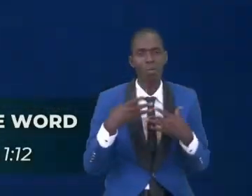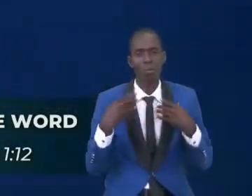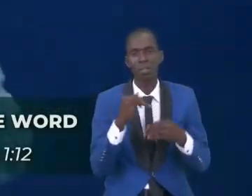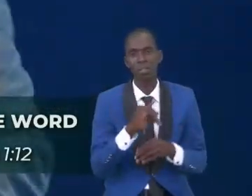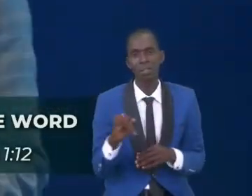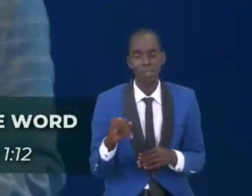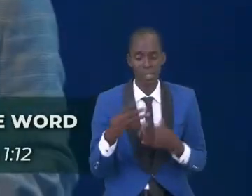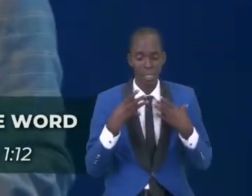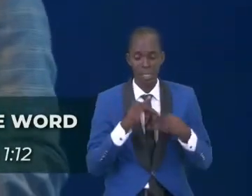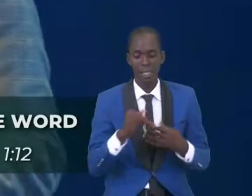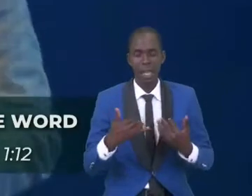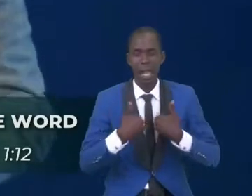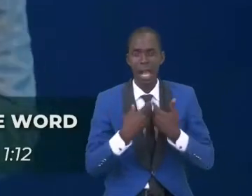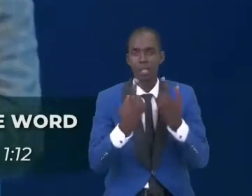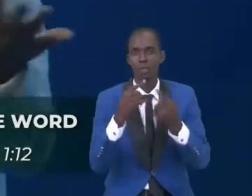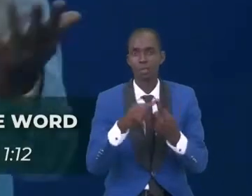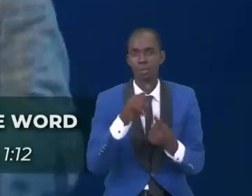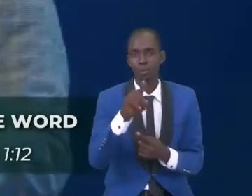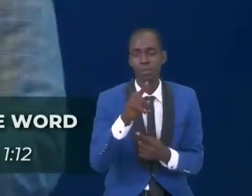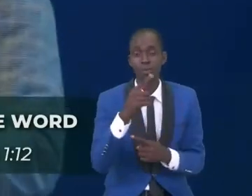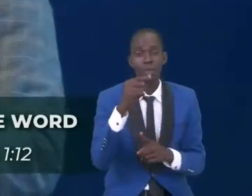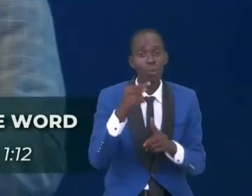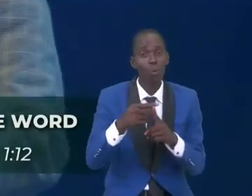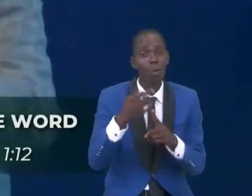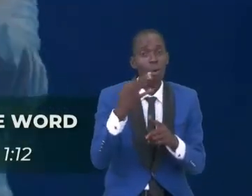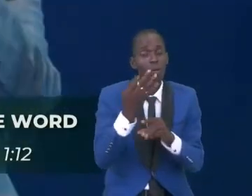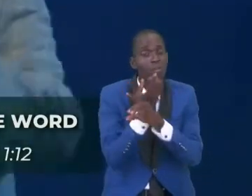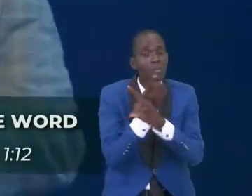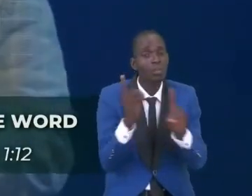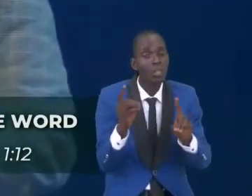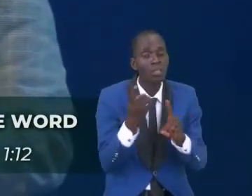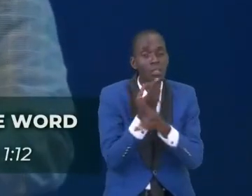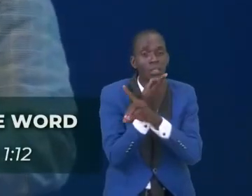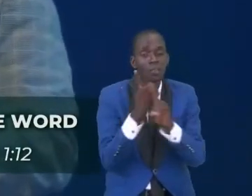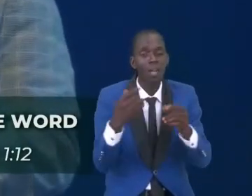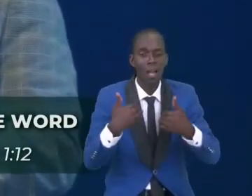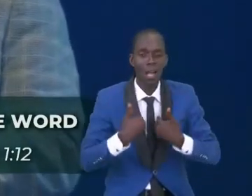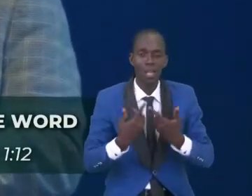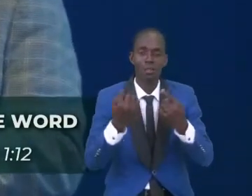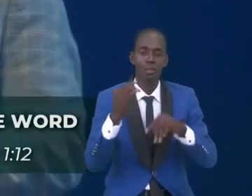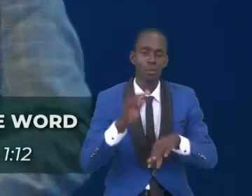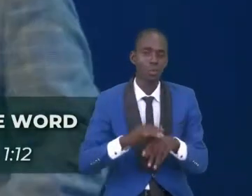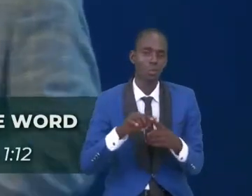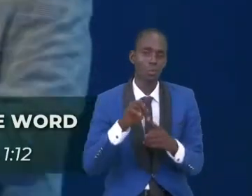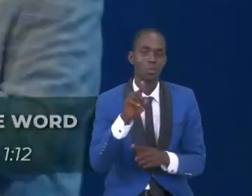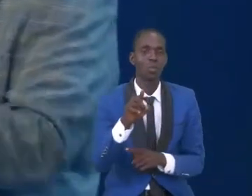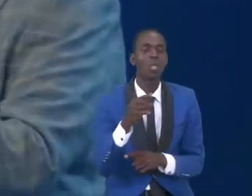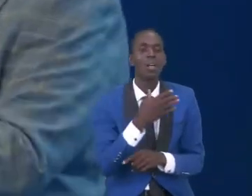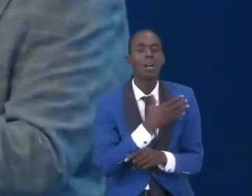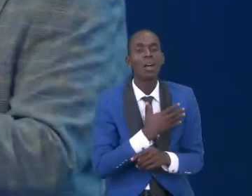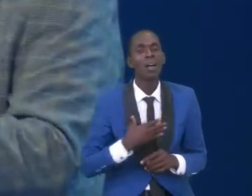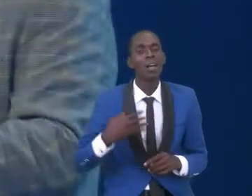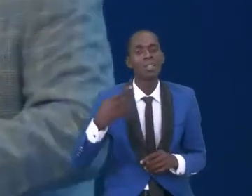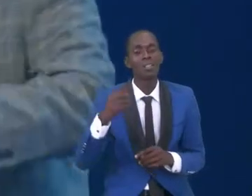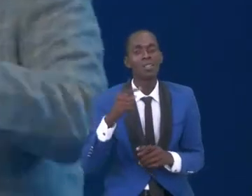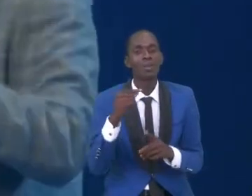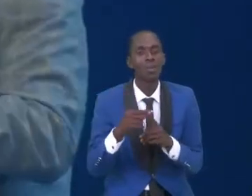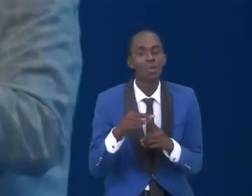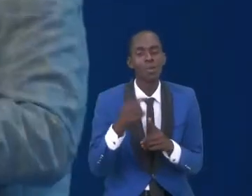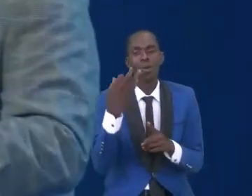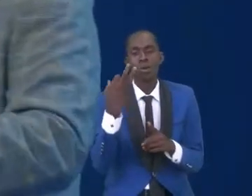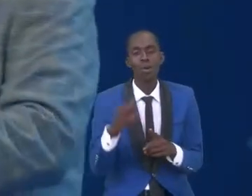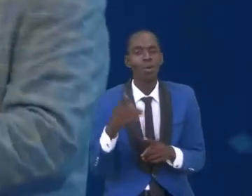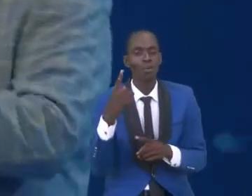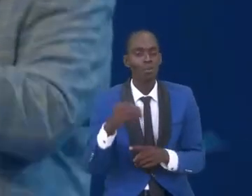healing has come to you. The word of deliverance, deliverance has come to you. and the word of a